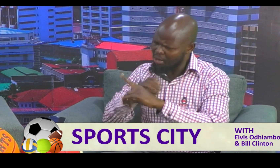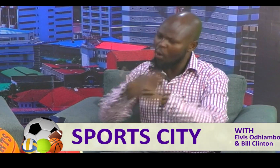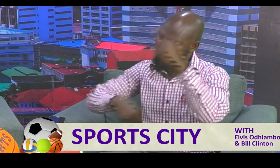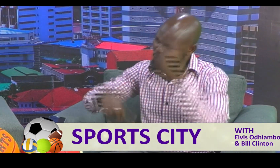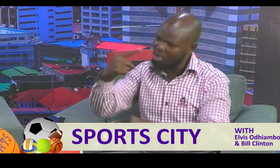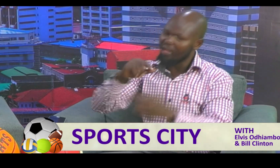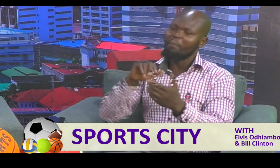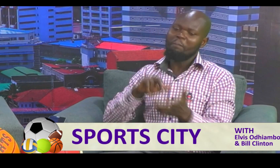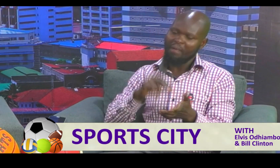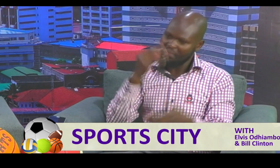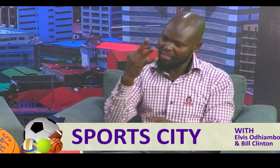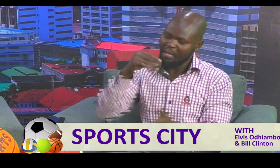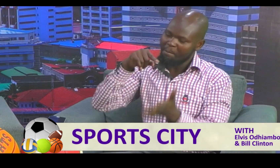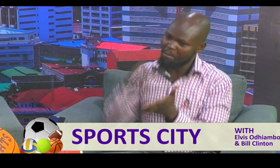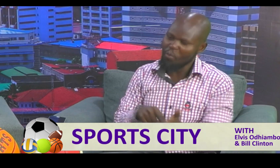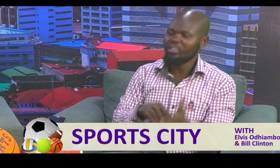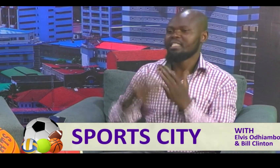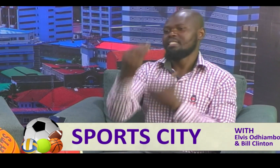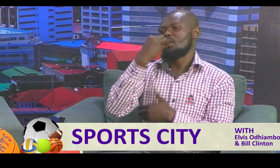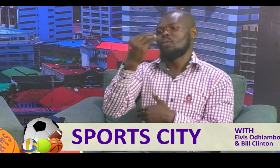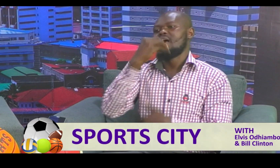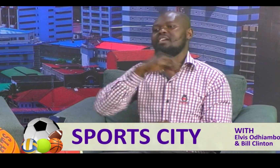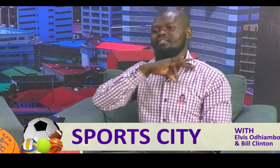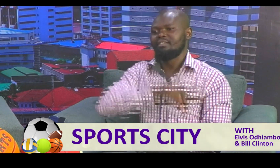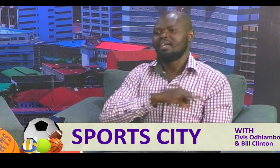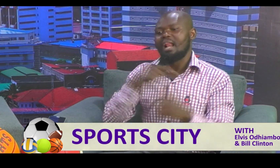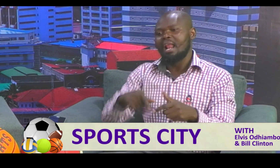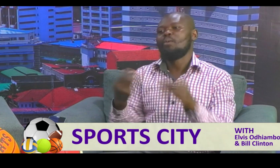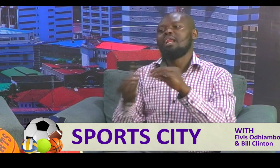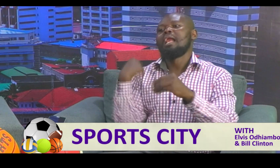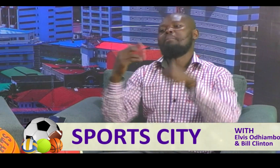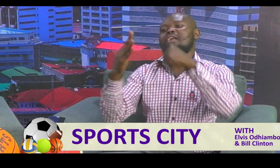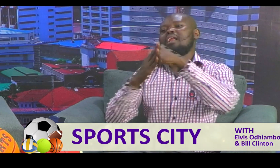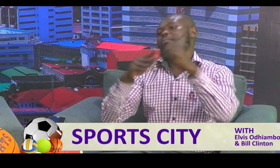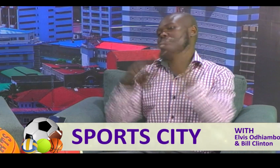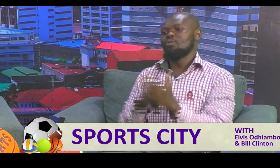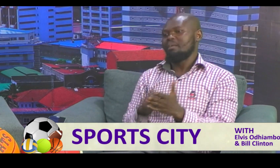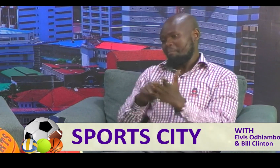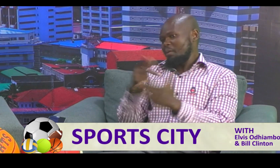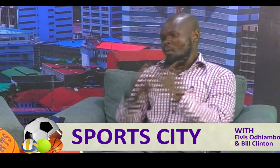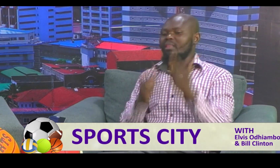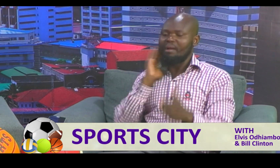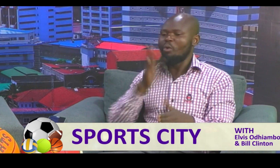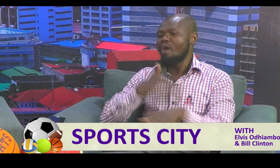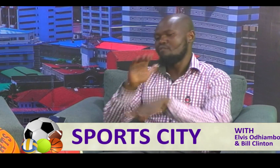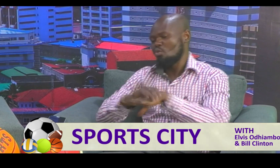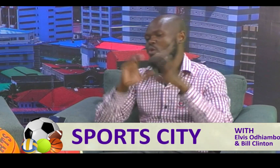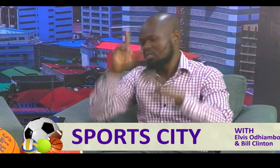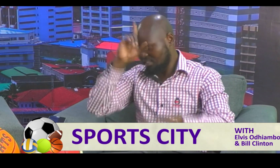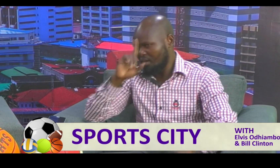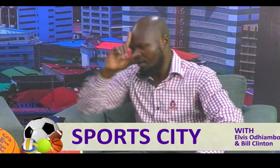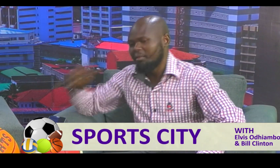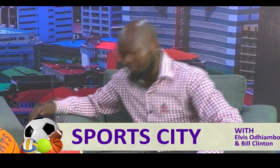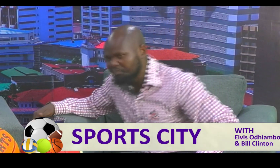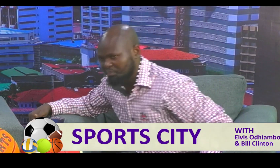you've really focused, and your focus has led to you winning. And now you see they have